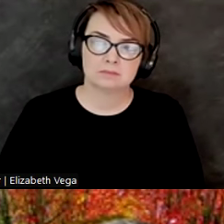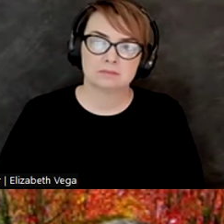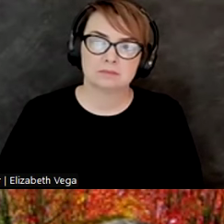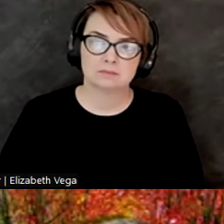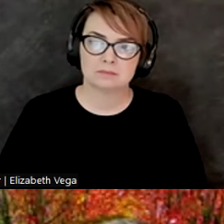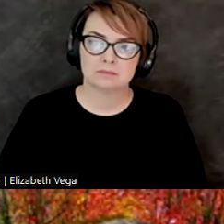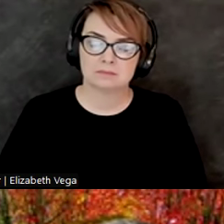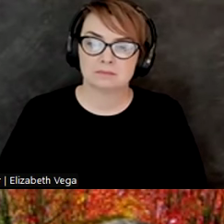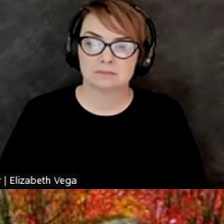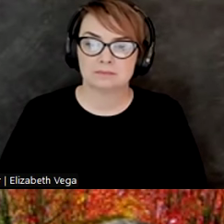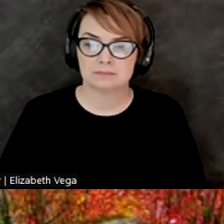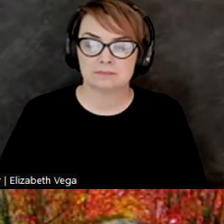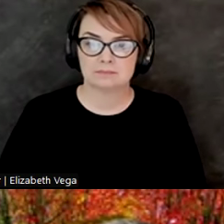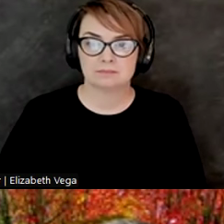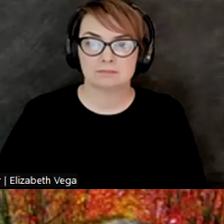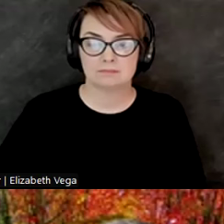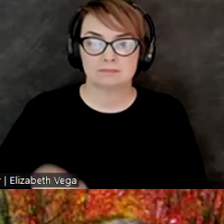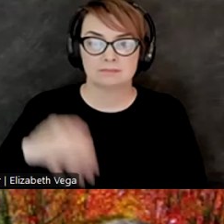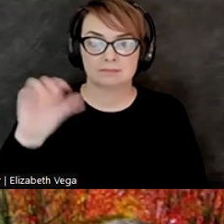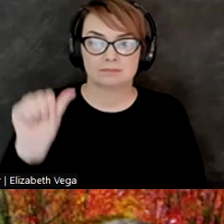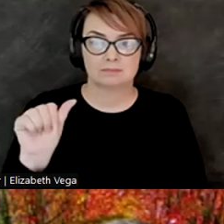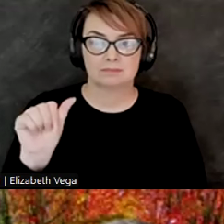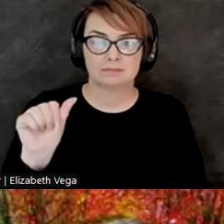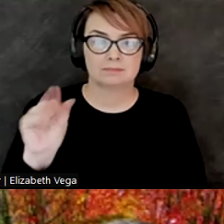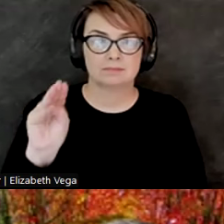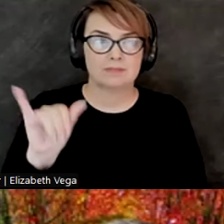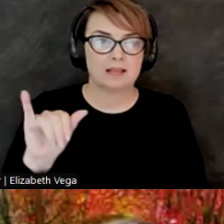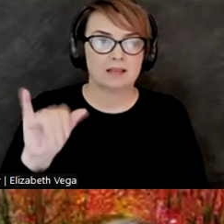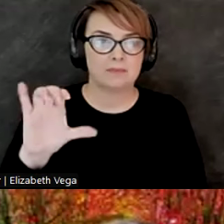Okay. Amy Chow?